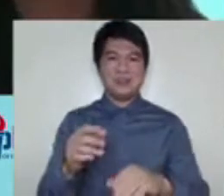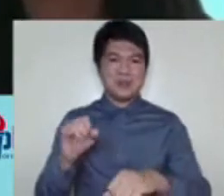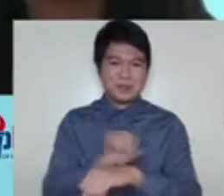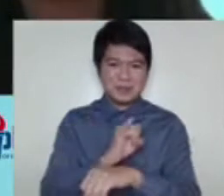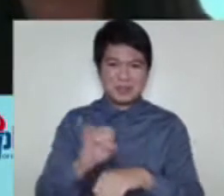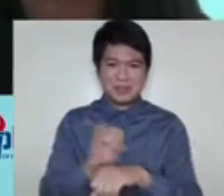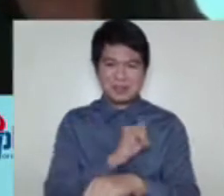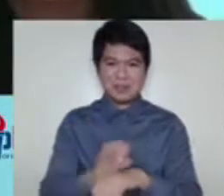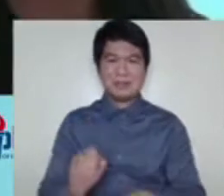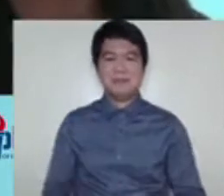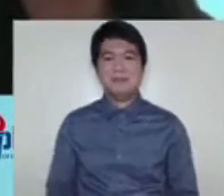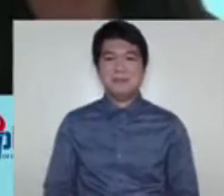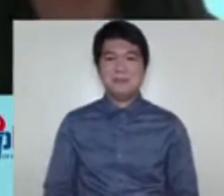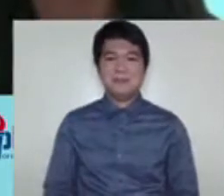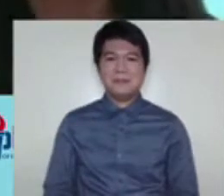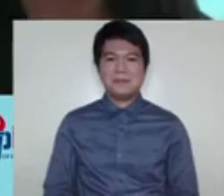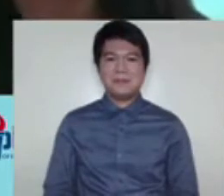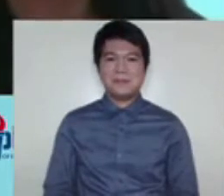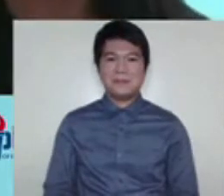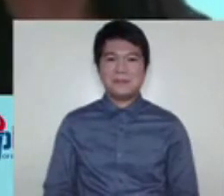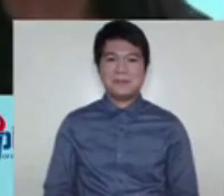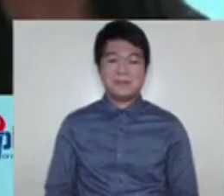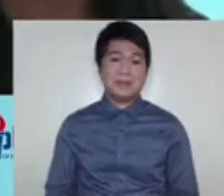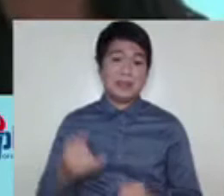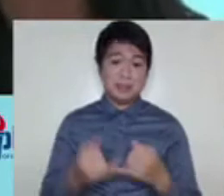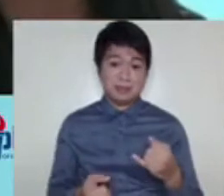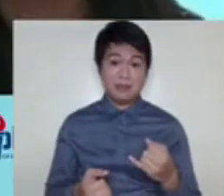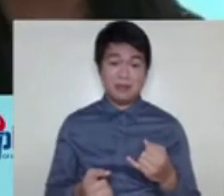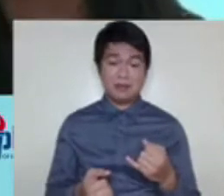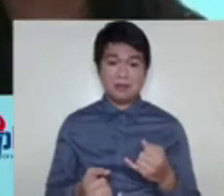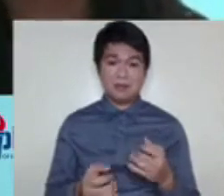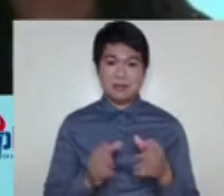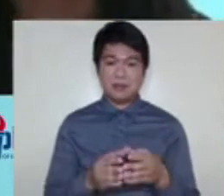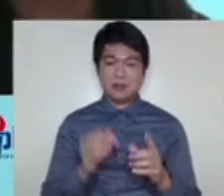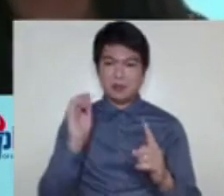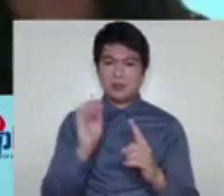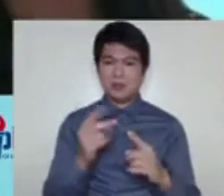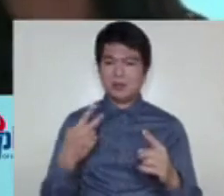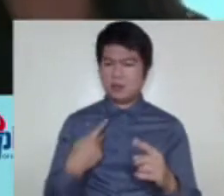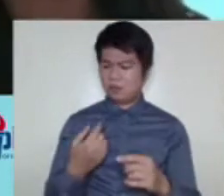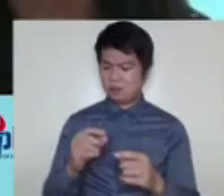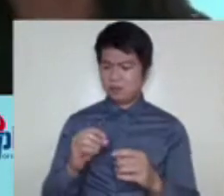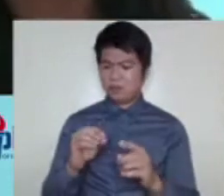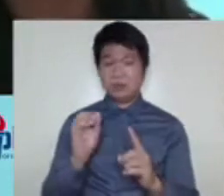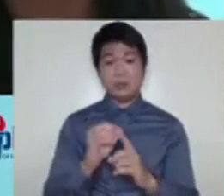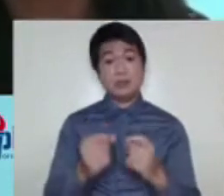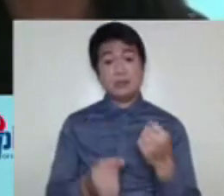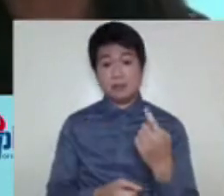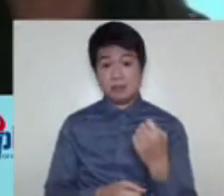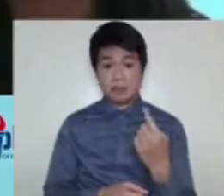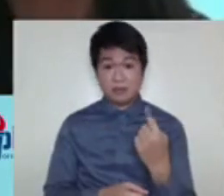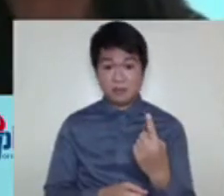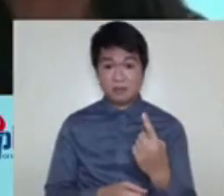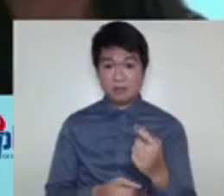last, for this set of objectives, we have Objective 11, work collaboratively with colleagues to evaluate